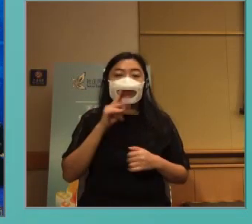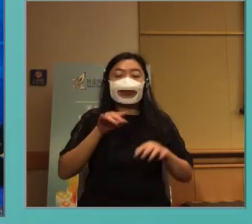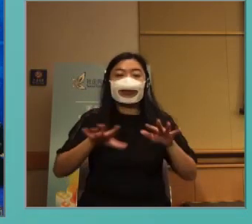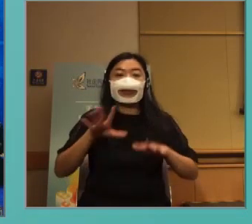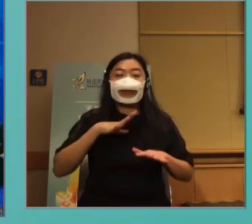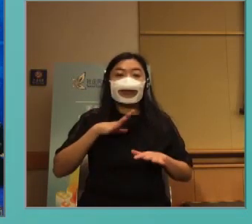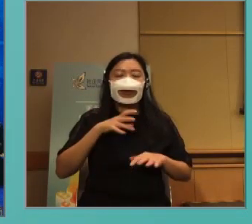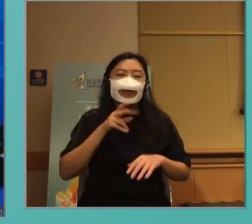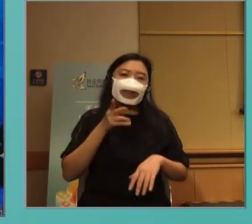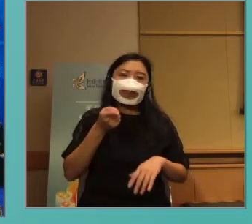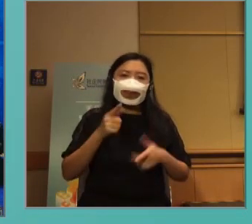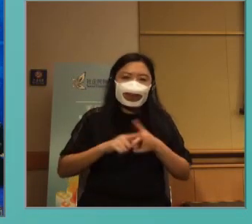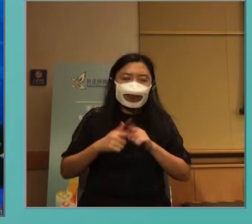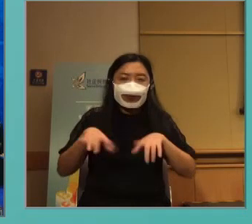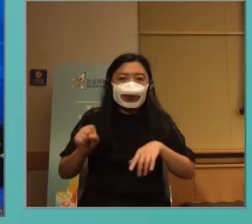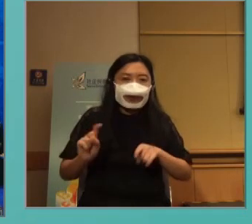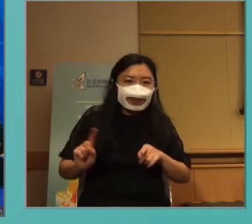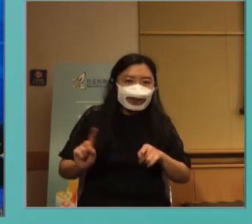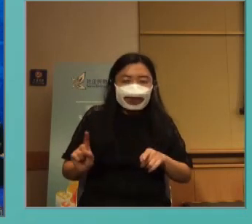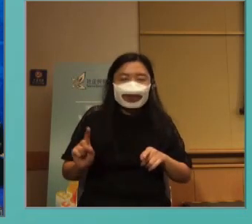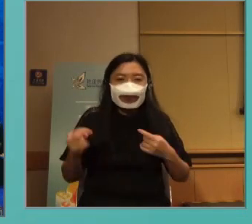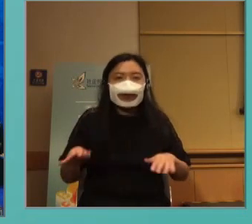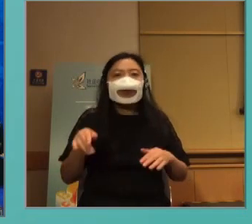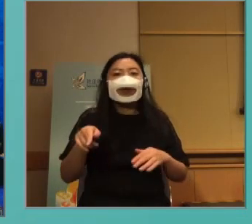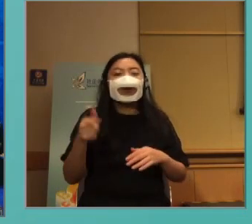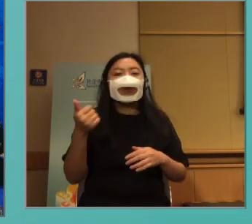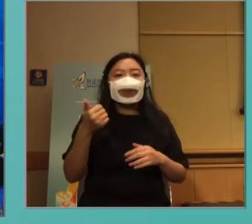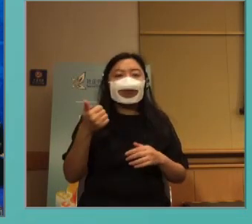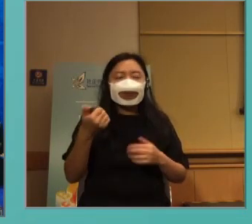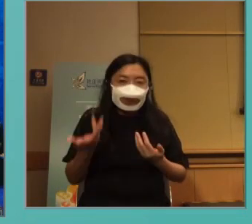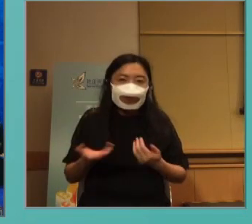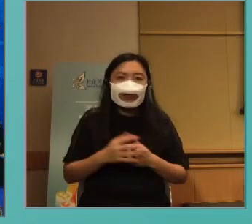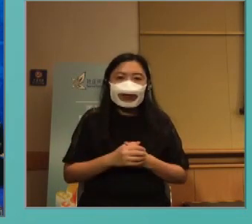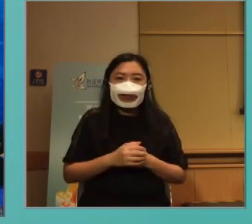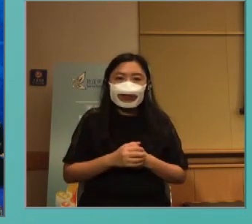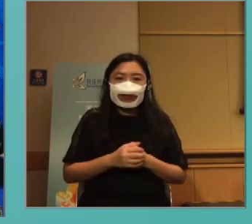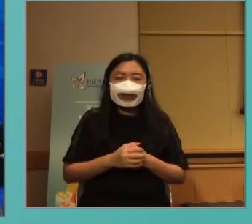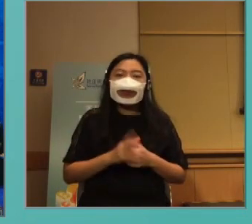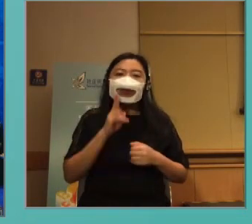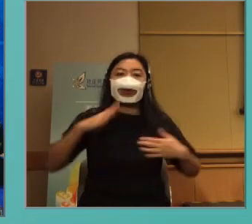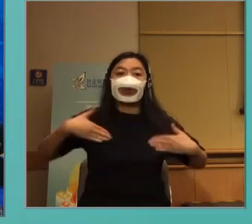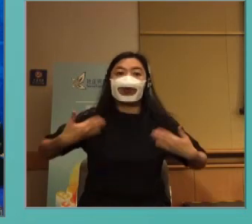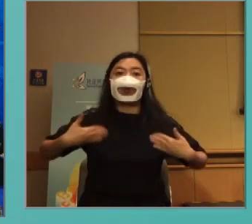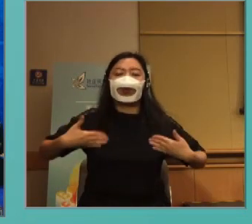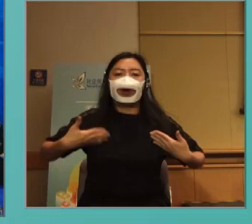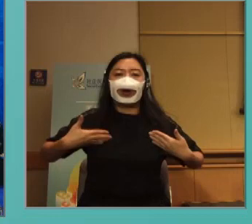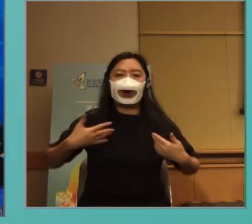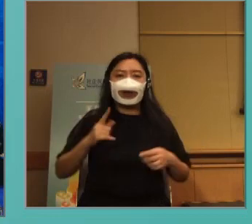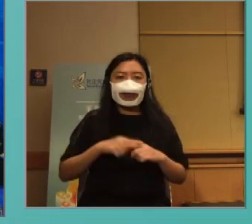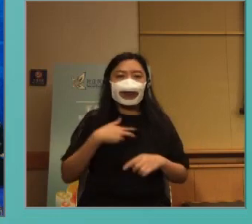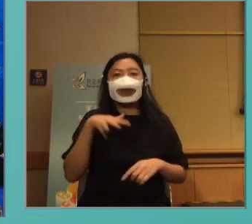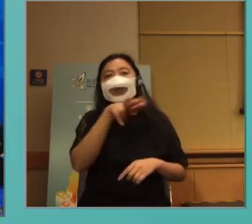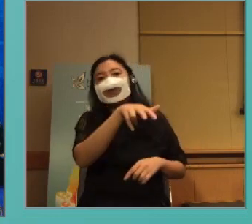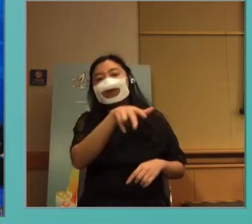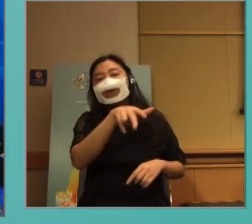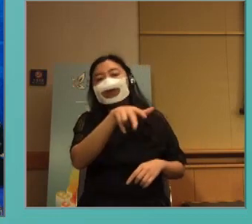this, say, I don't know, the gaming part is really obvious. You buy it because you want to own it, and you own it so you can